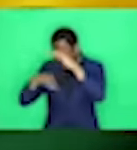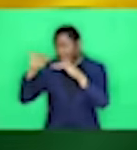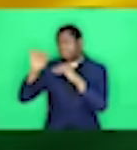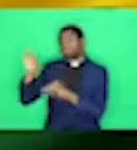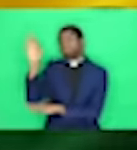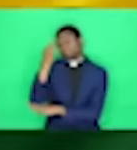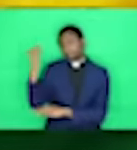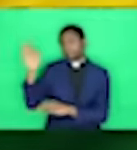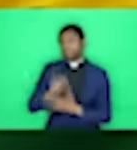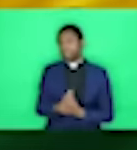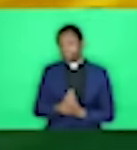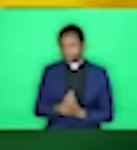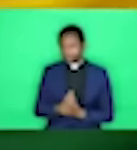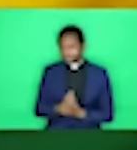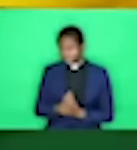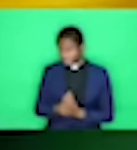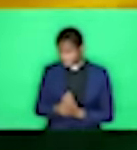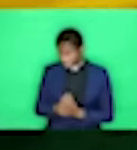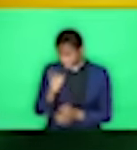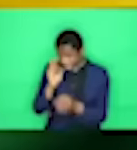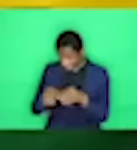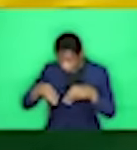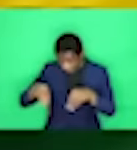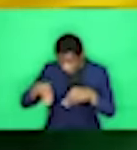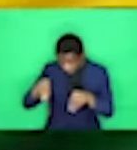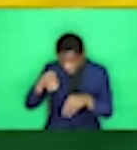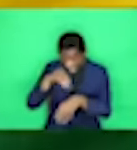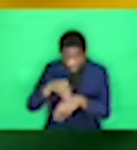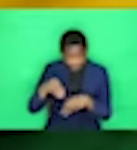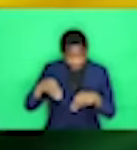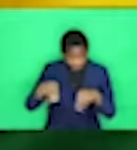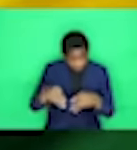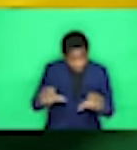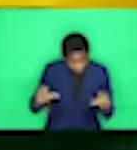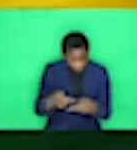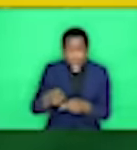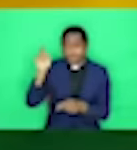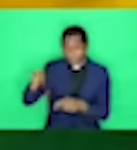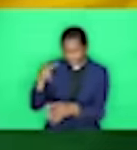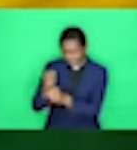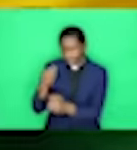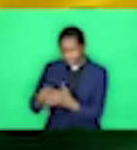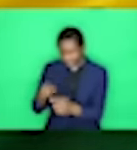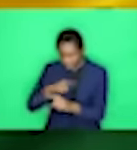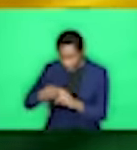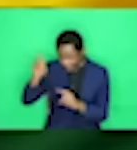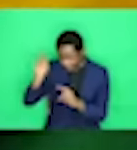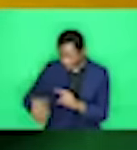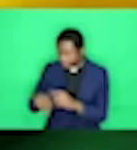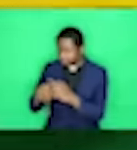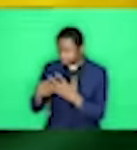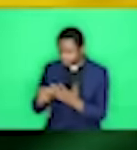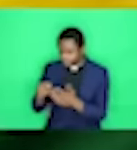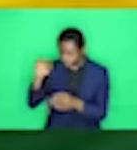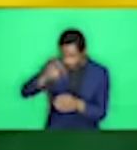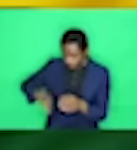are a market woman, we want you to have money, but all your businesses you endure to the benefit of this